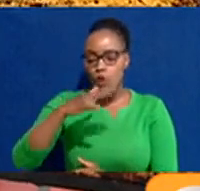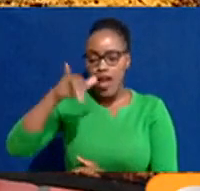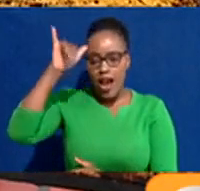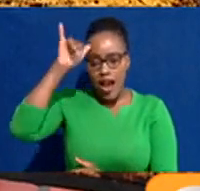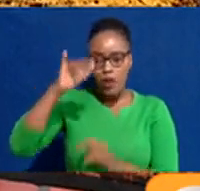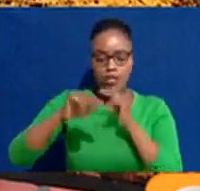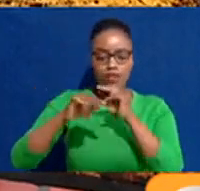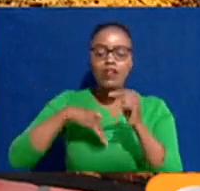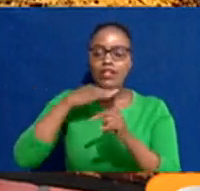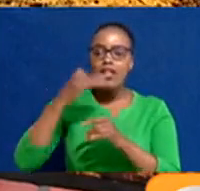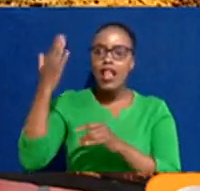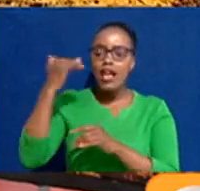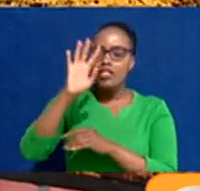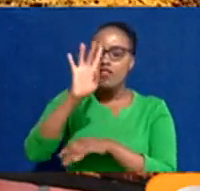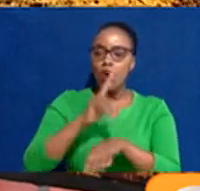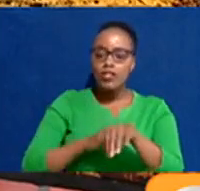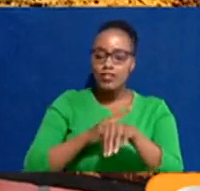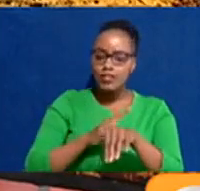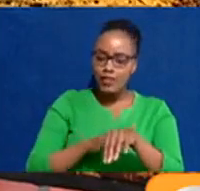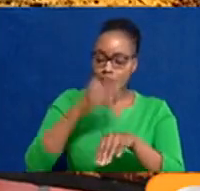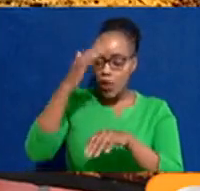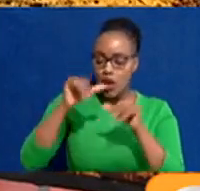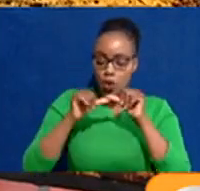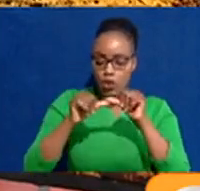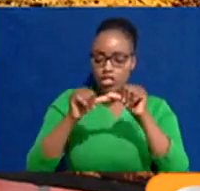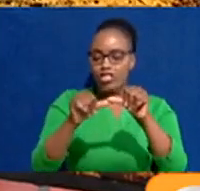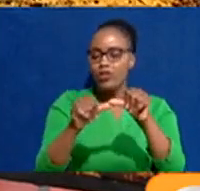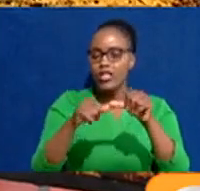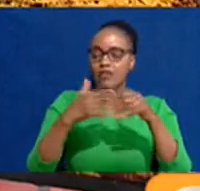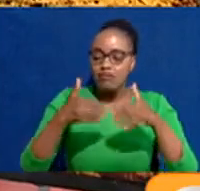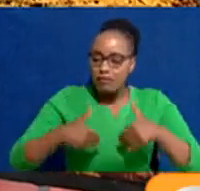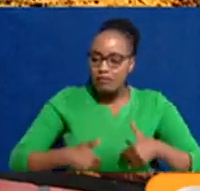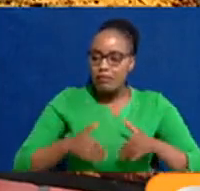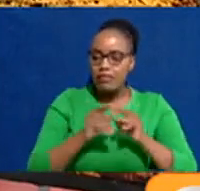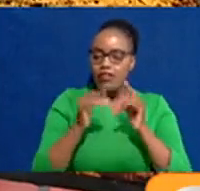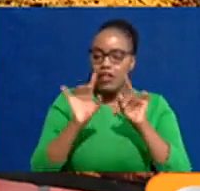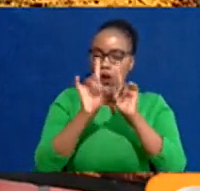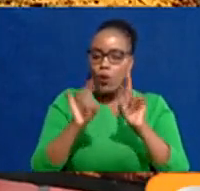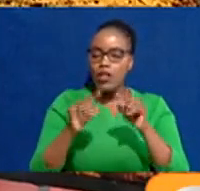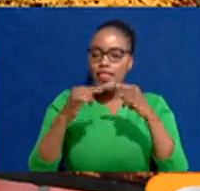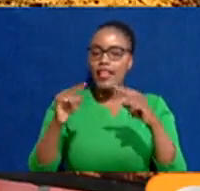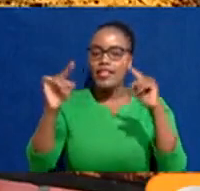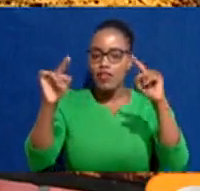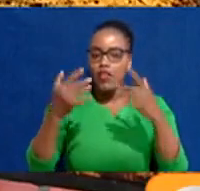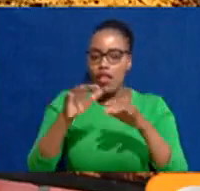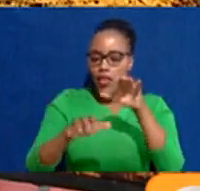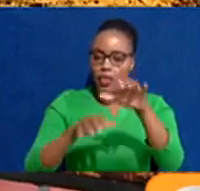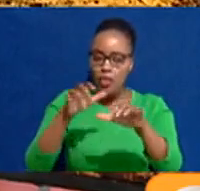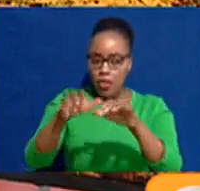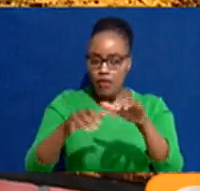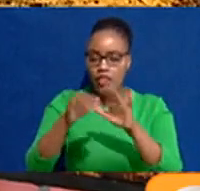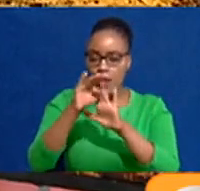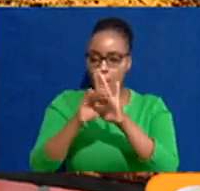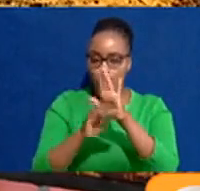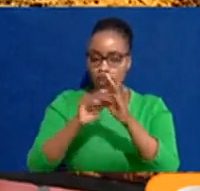died over the last 4 seasons due to the ongoing drought. And this perhaps put to question the success of the livestock uptake